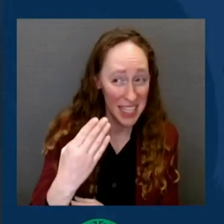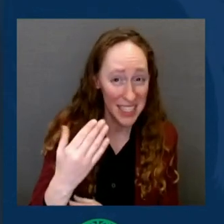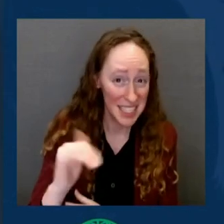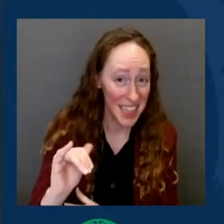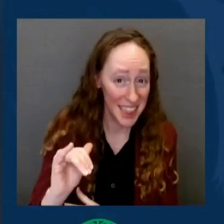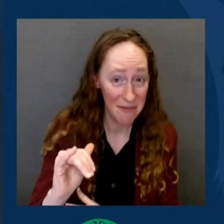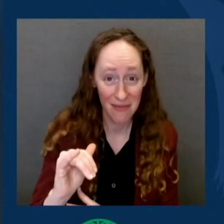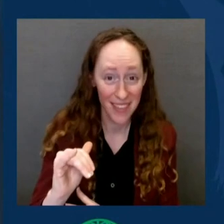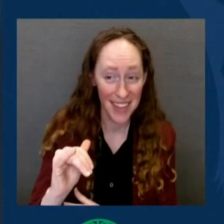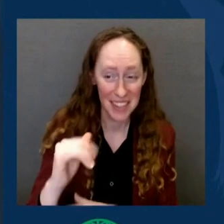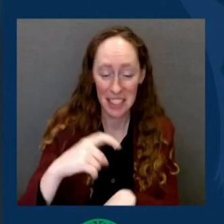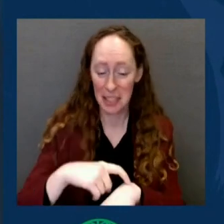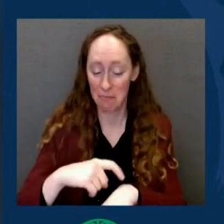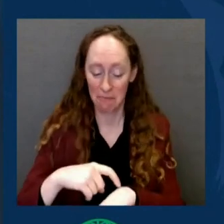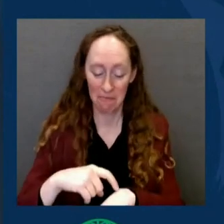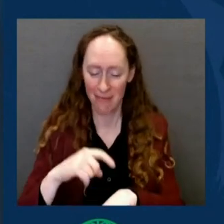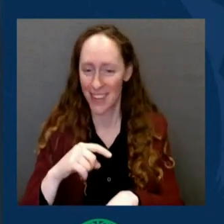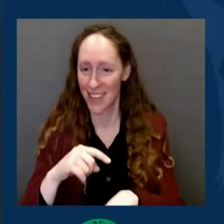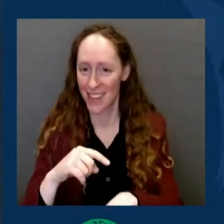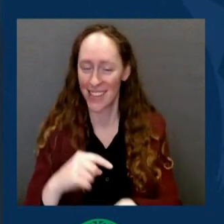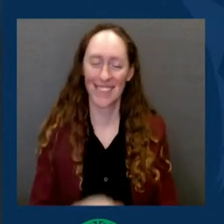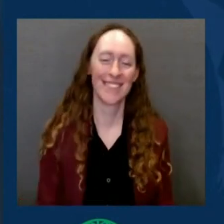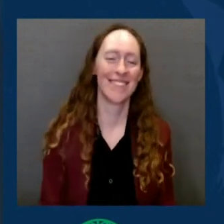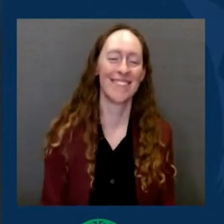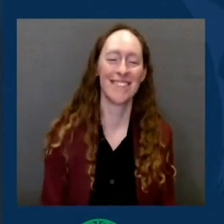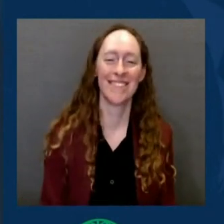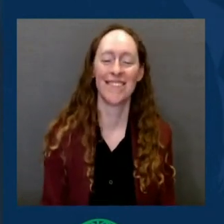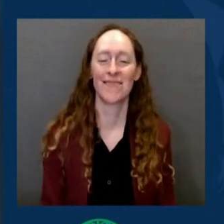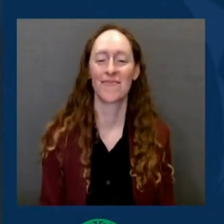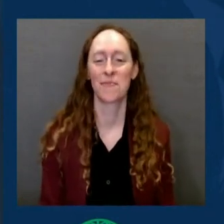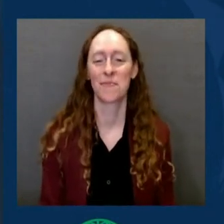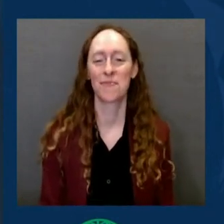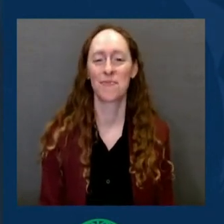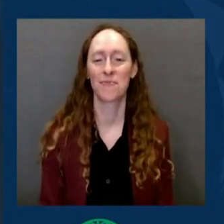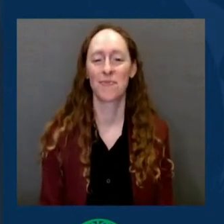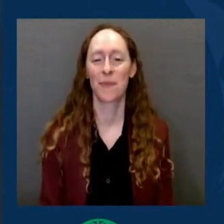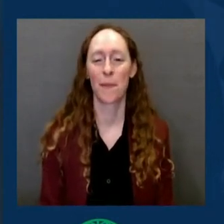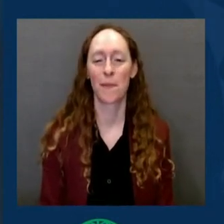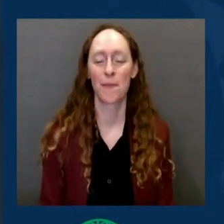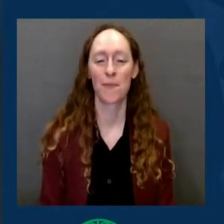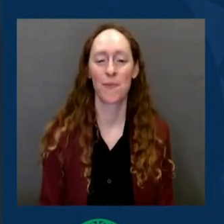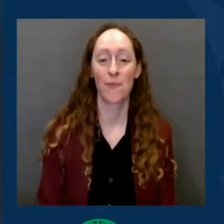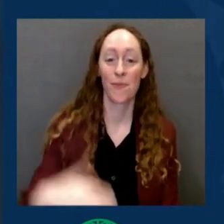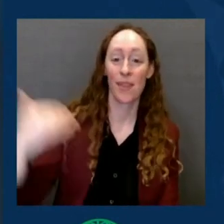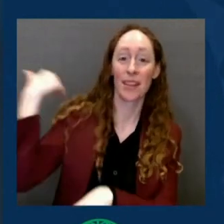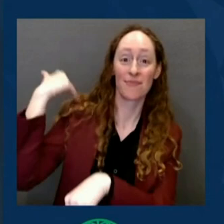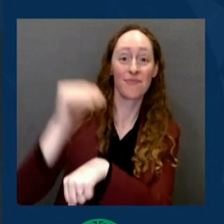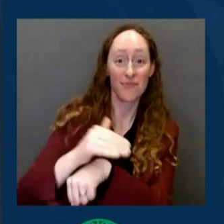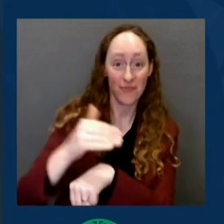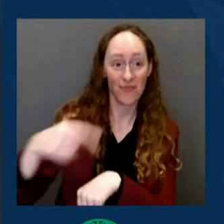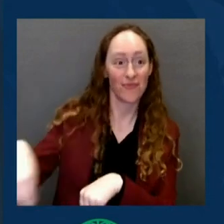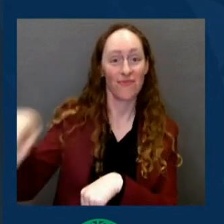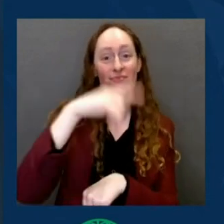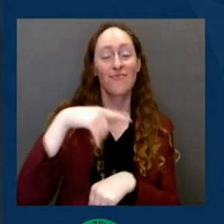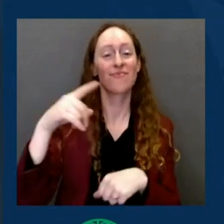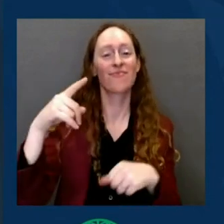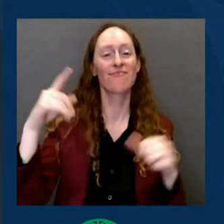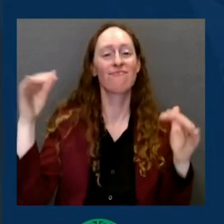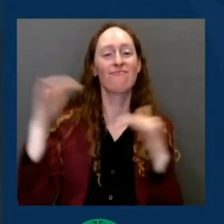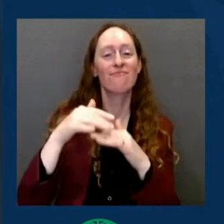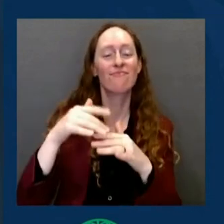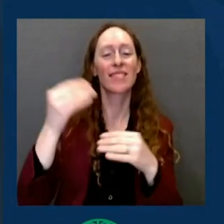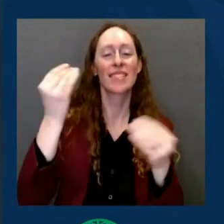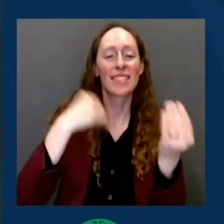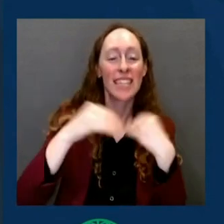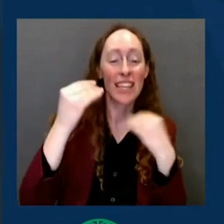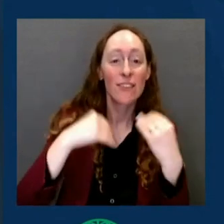I realized last night when our dinner ended and the entertainment ended, it was 5 o'clock in the morning for most